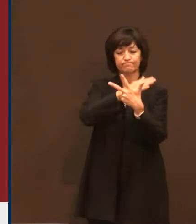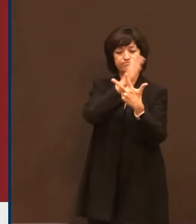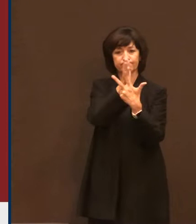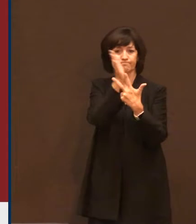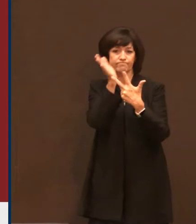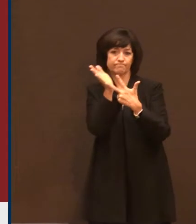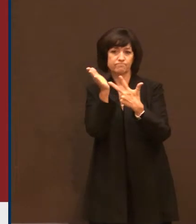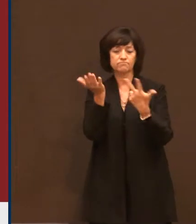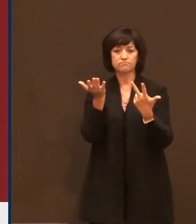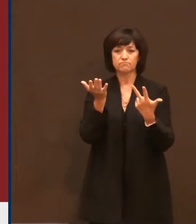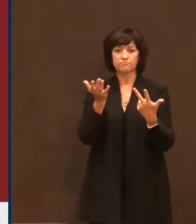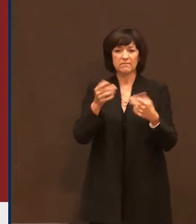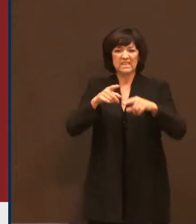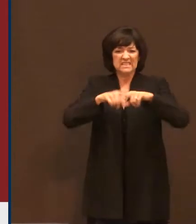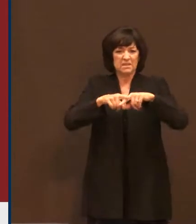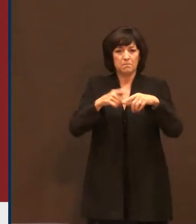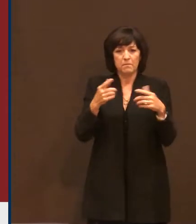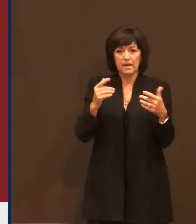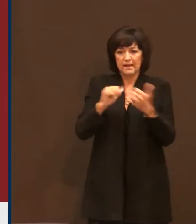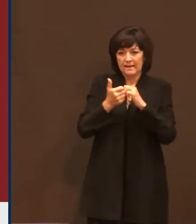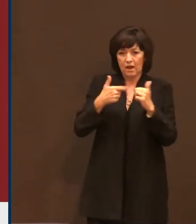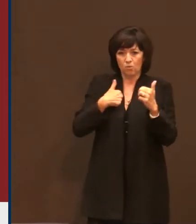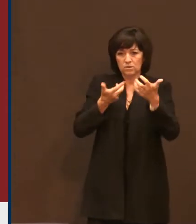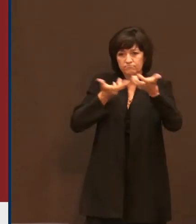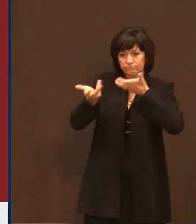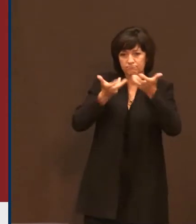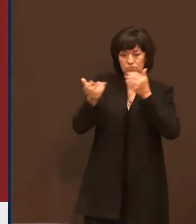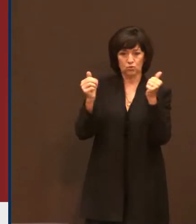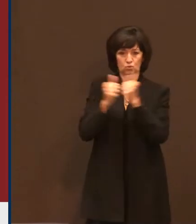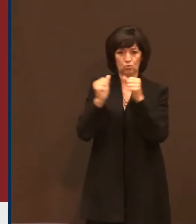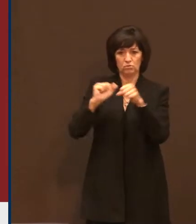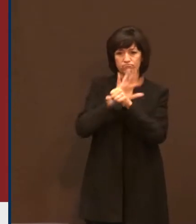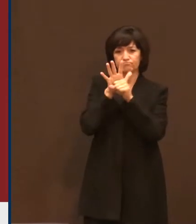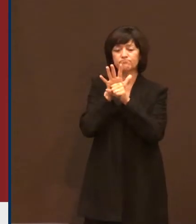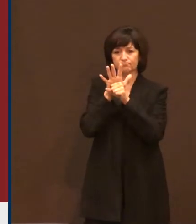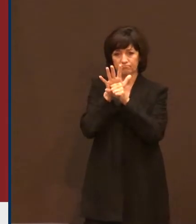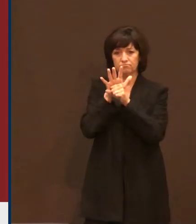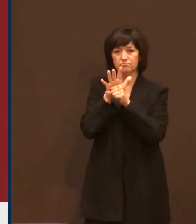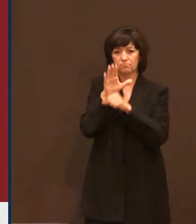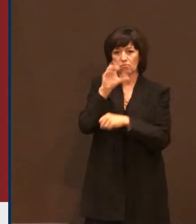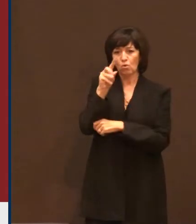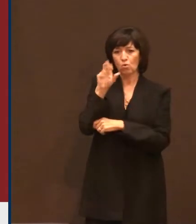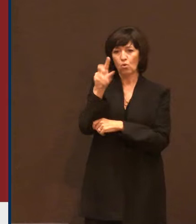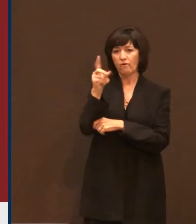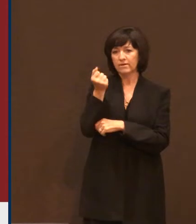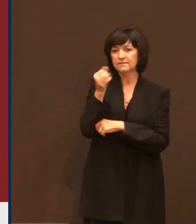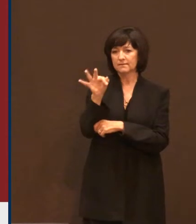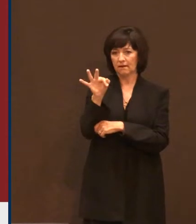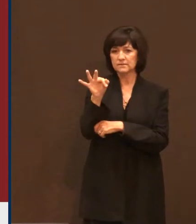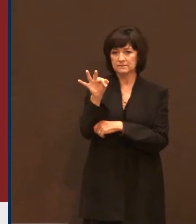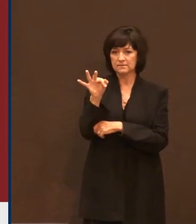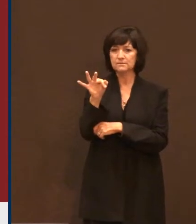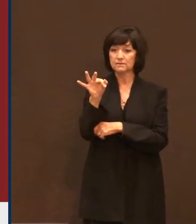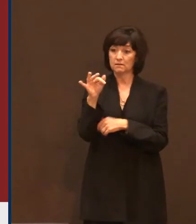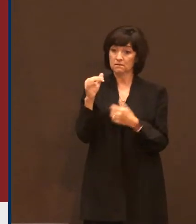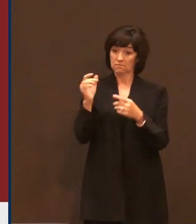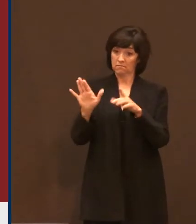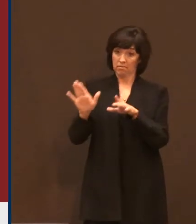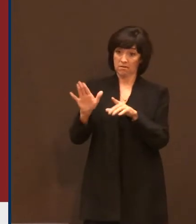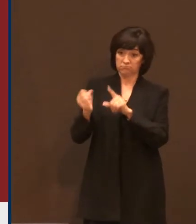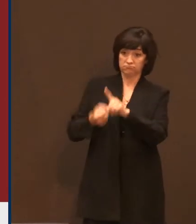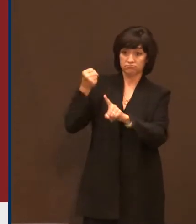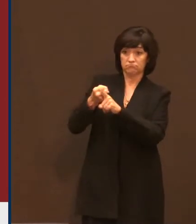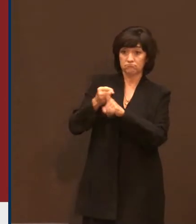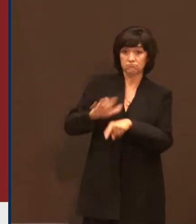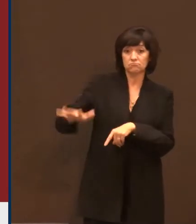of COVID-19 spread that we're seeing across the state of Delaware that will make it safe for school